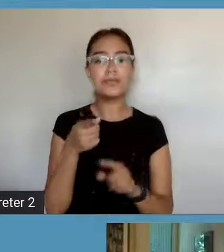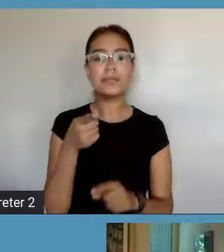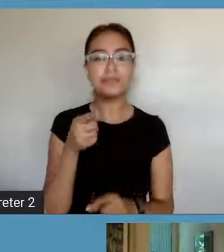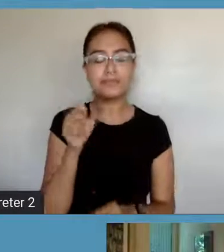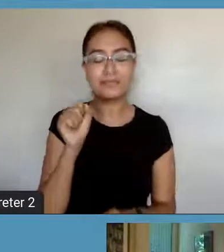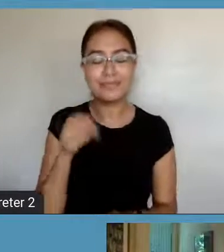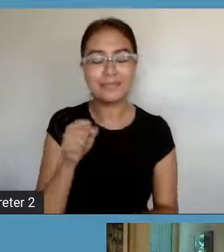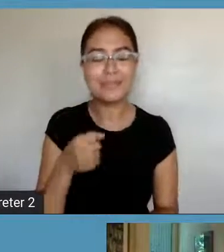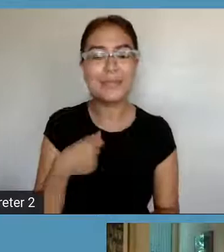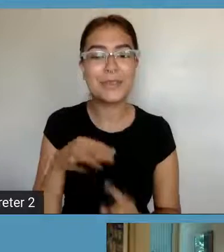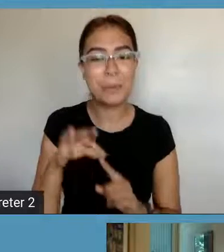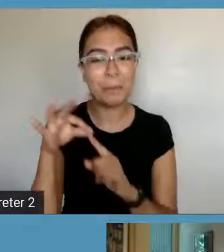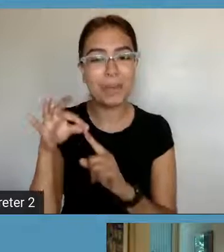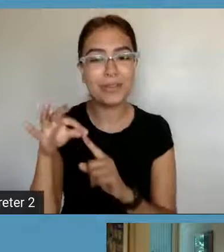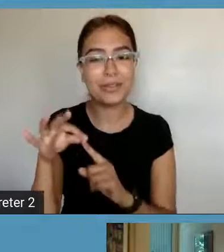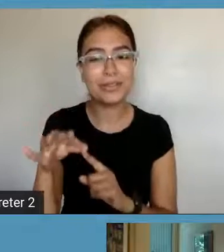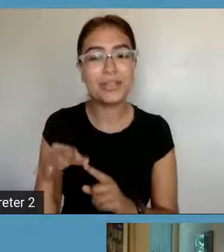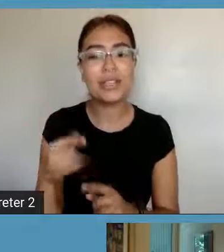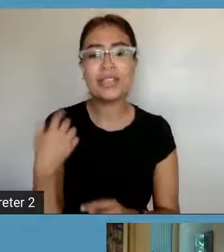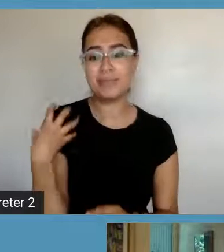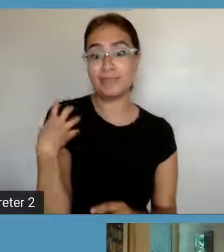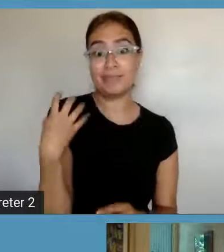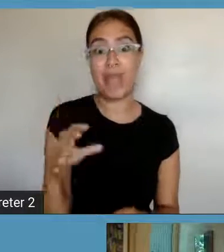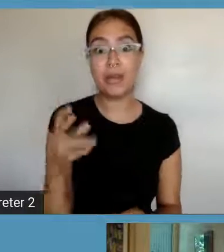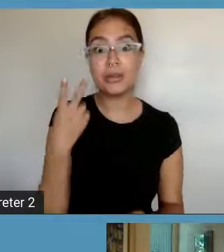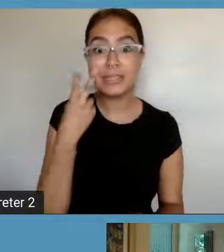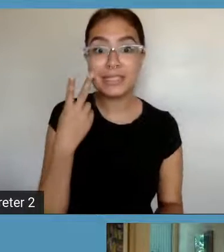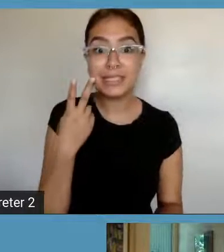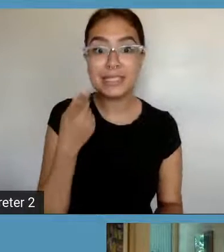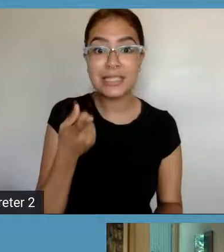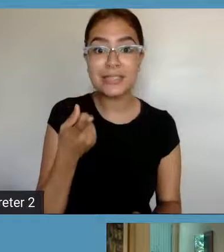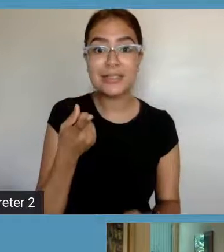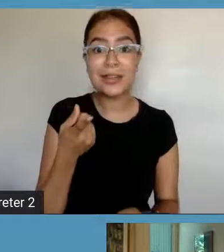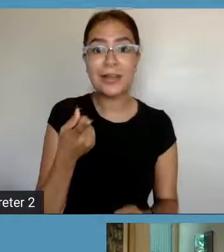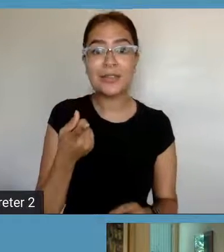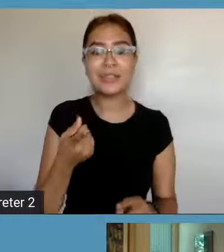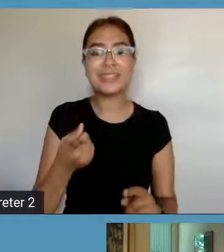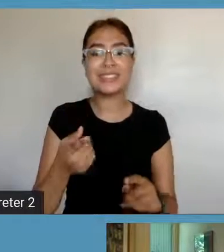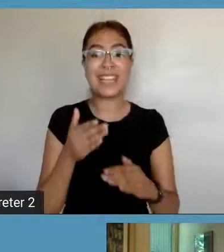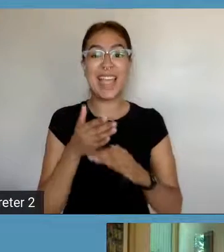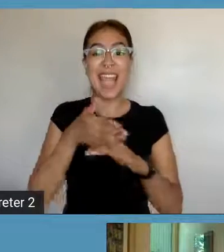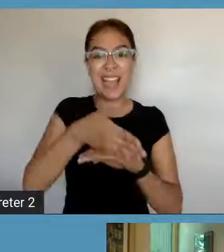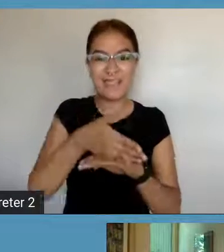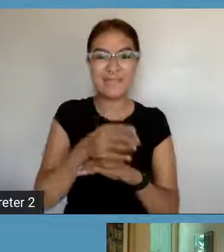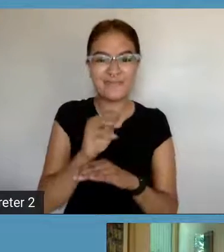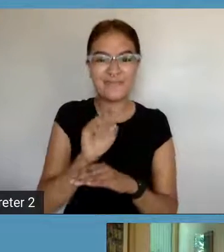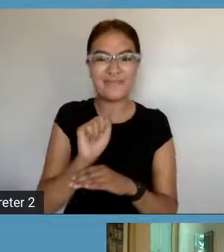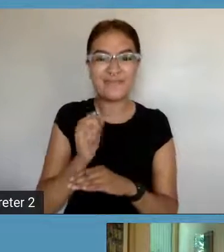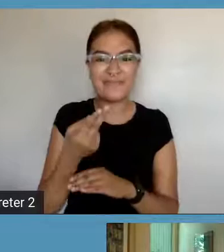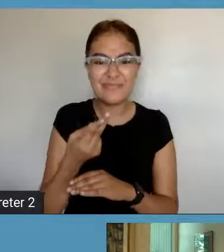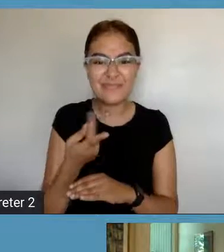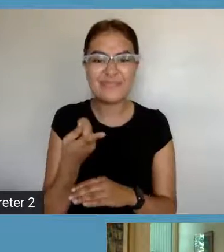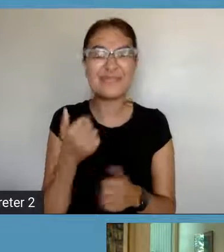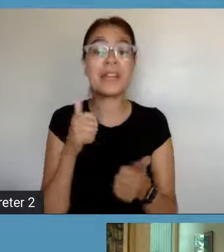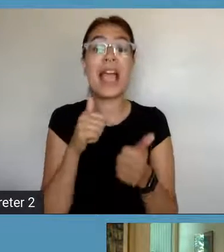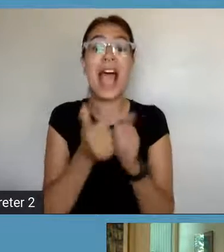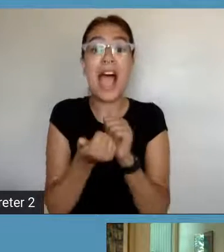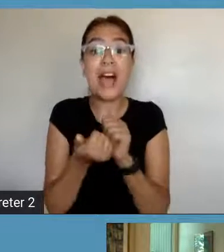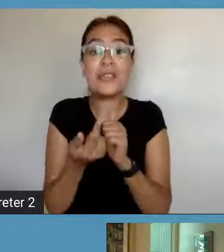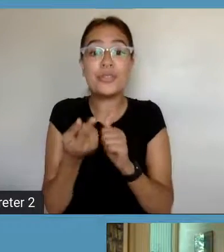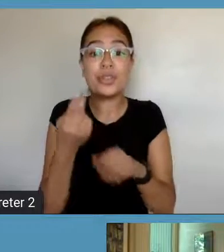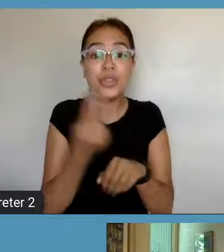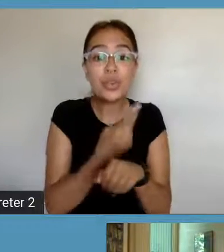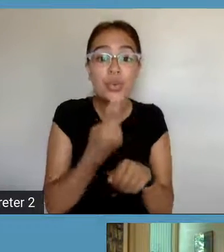really empowering to see, you know, the after fact of how you can use like